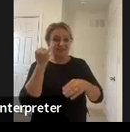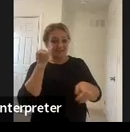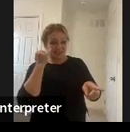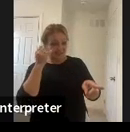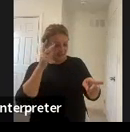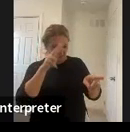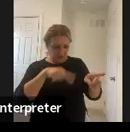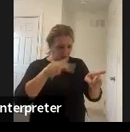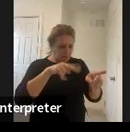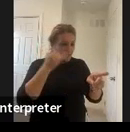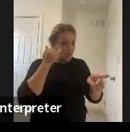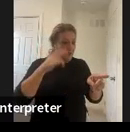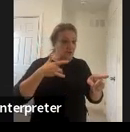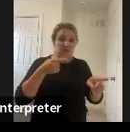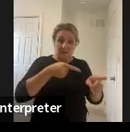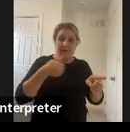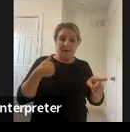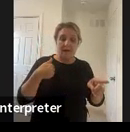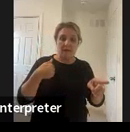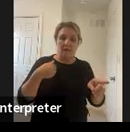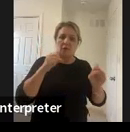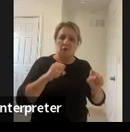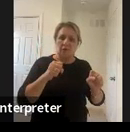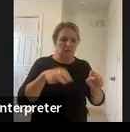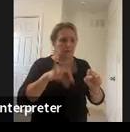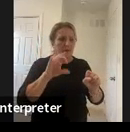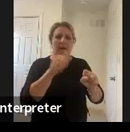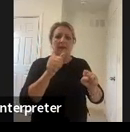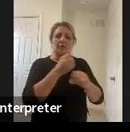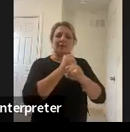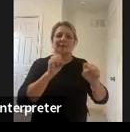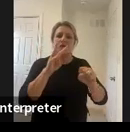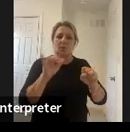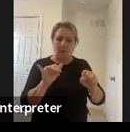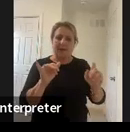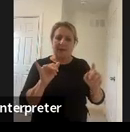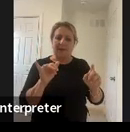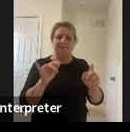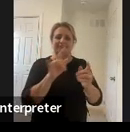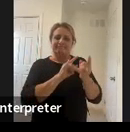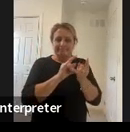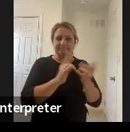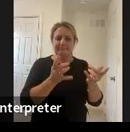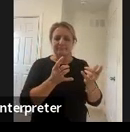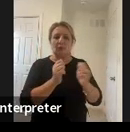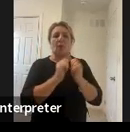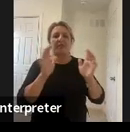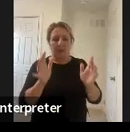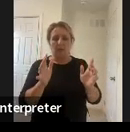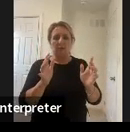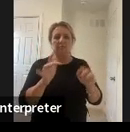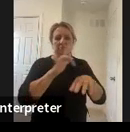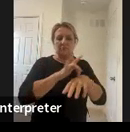you can find safe ways to be intimate without rubbing and help each other get connected and